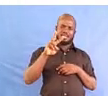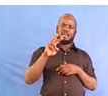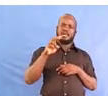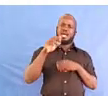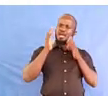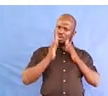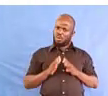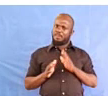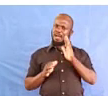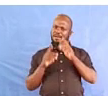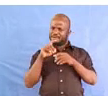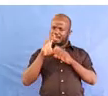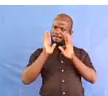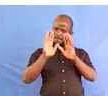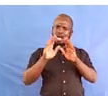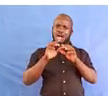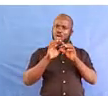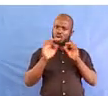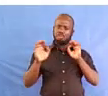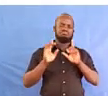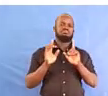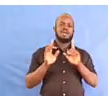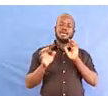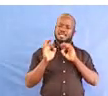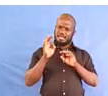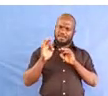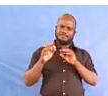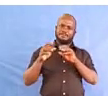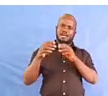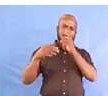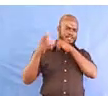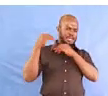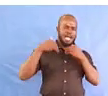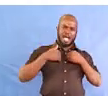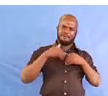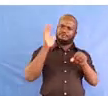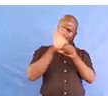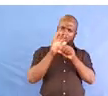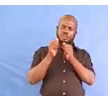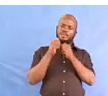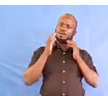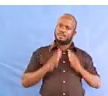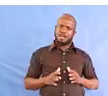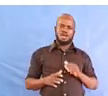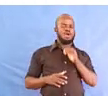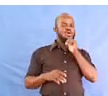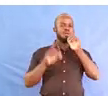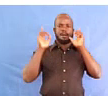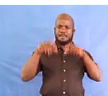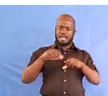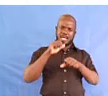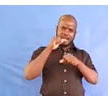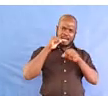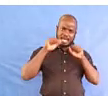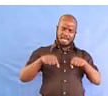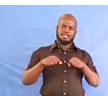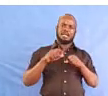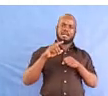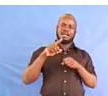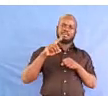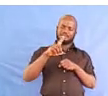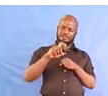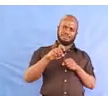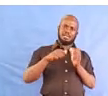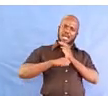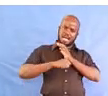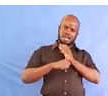that HIV has not been a human virus for very long. If it was a virus with a lot of history with humans, it's unlikely